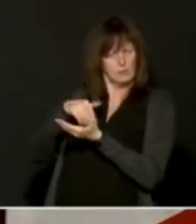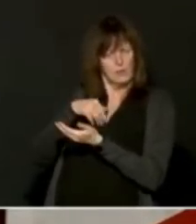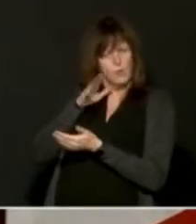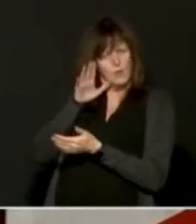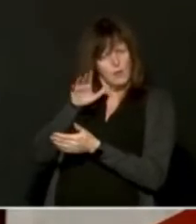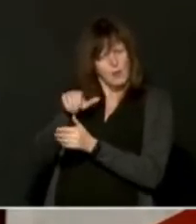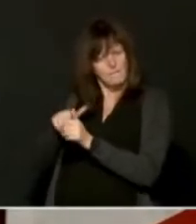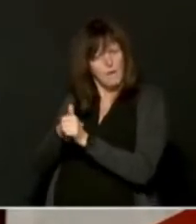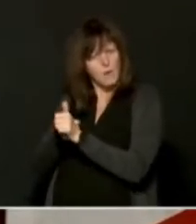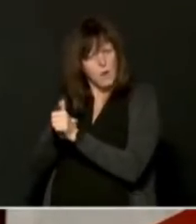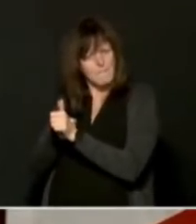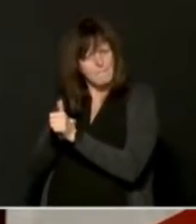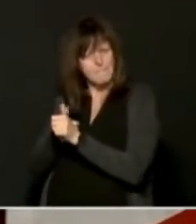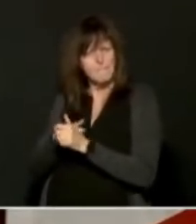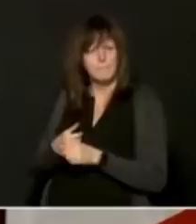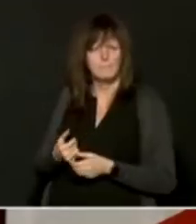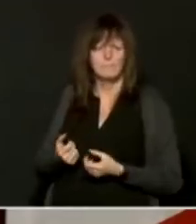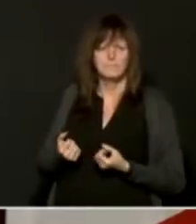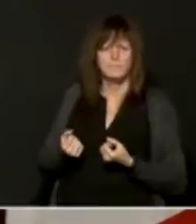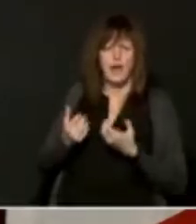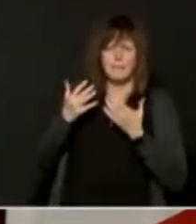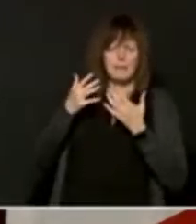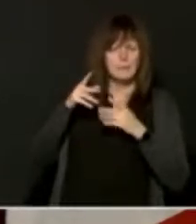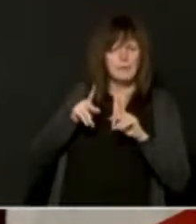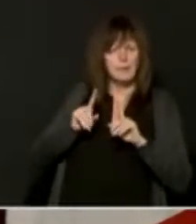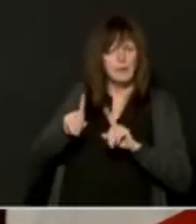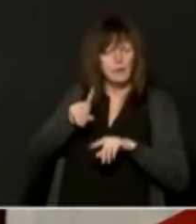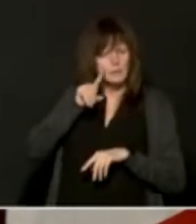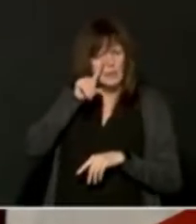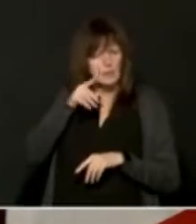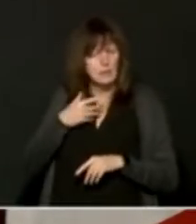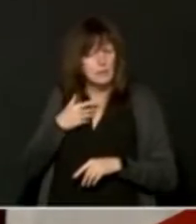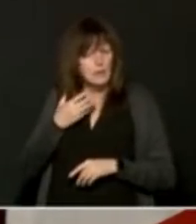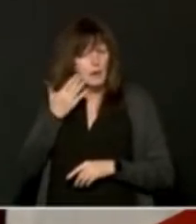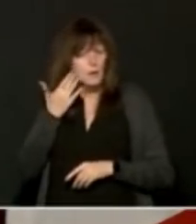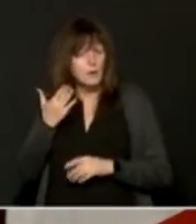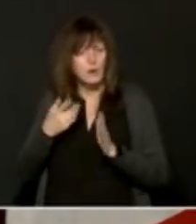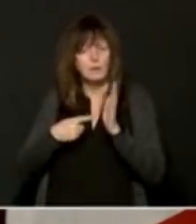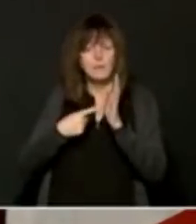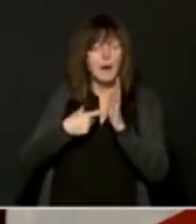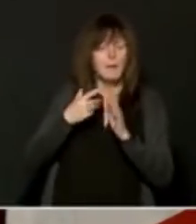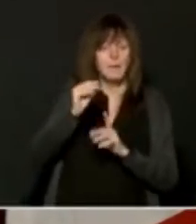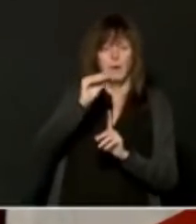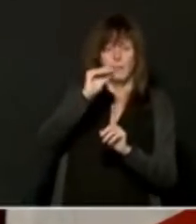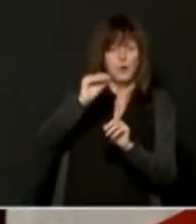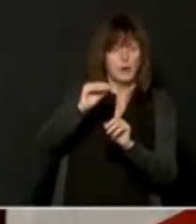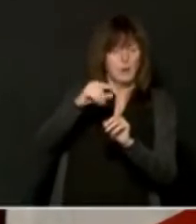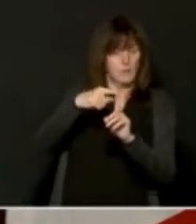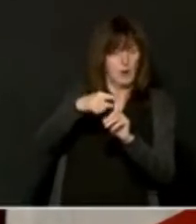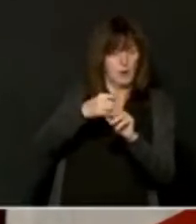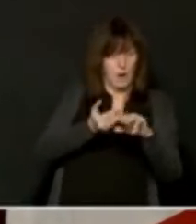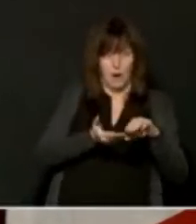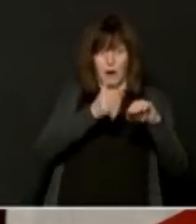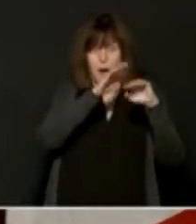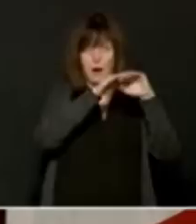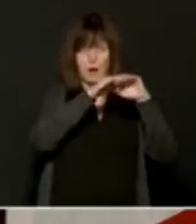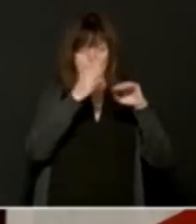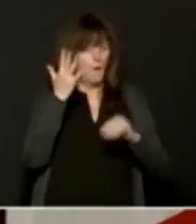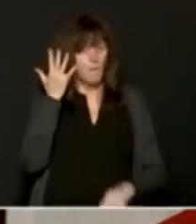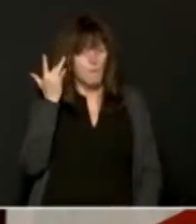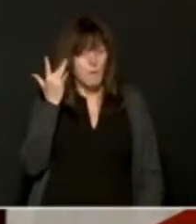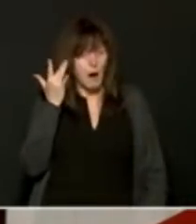were tested. So, sometimes the percent positivity goes up relative to, because the number of people tested has gone